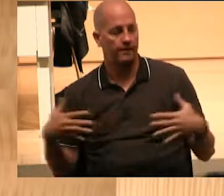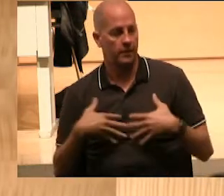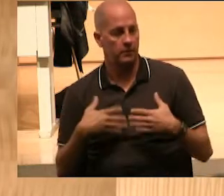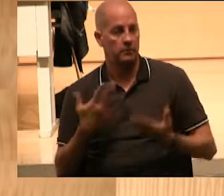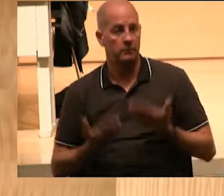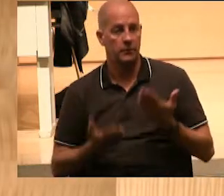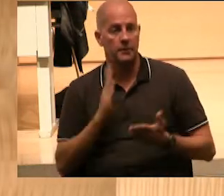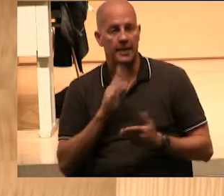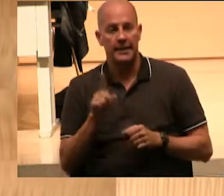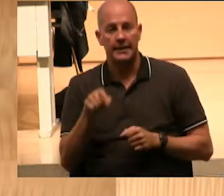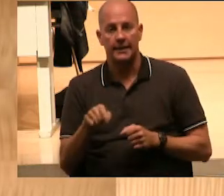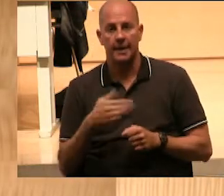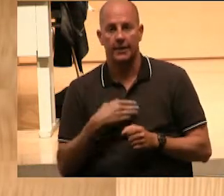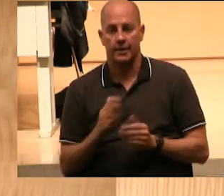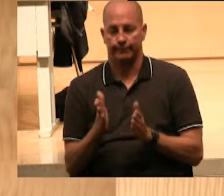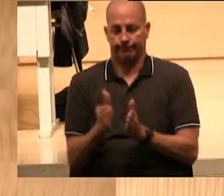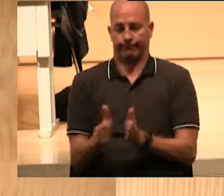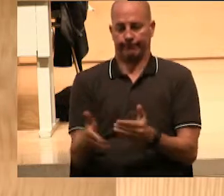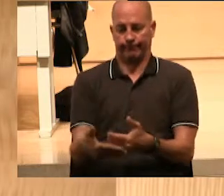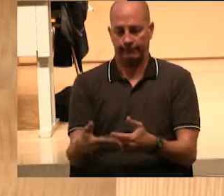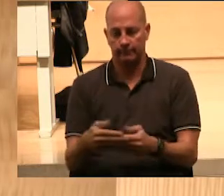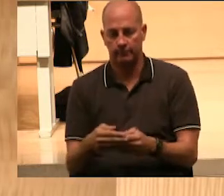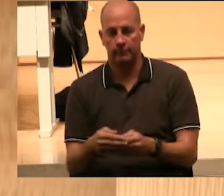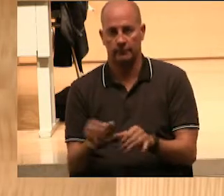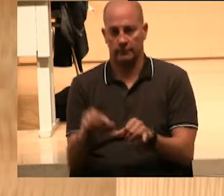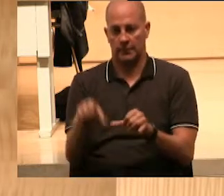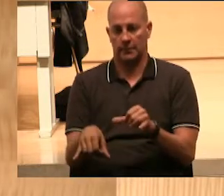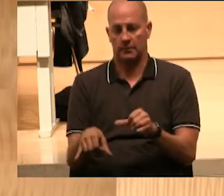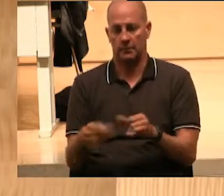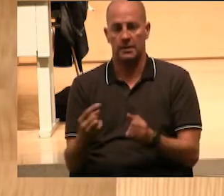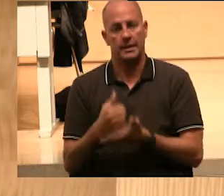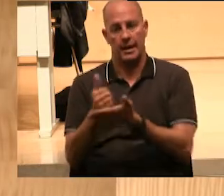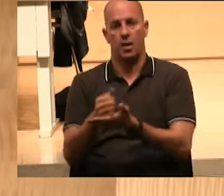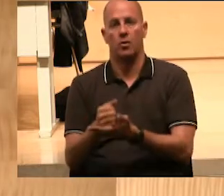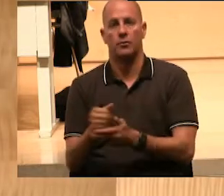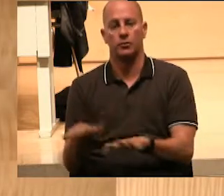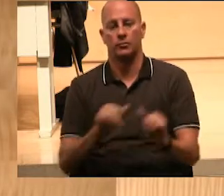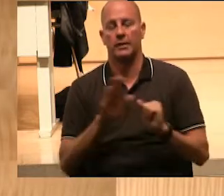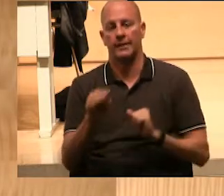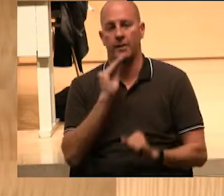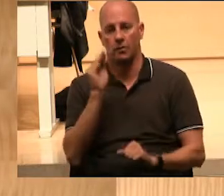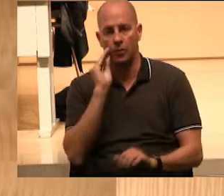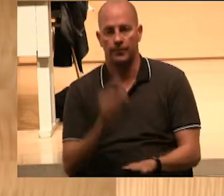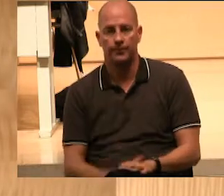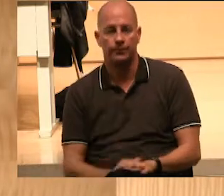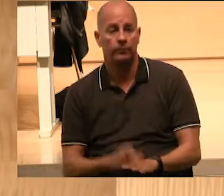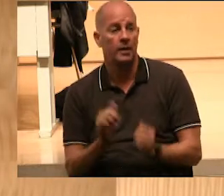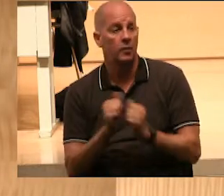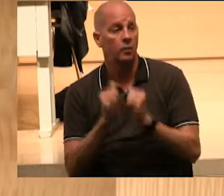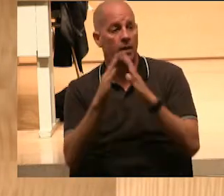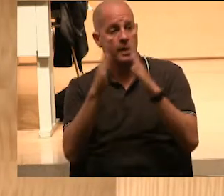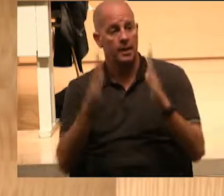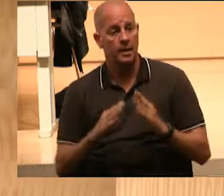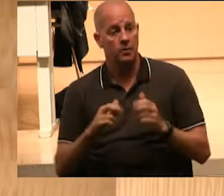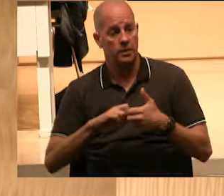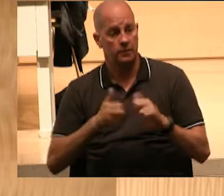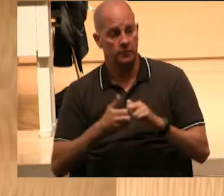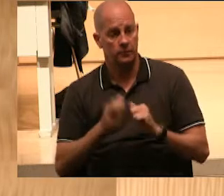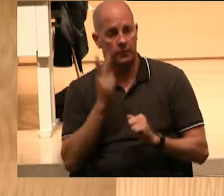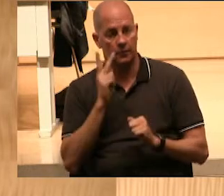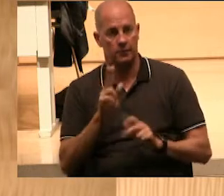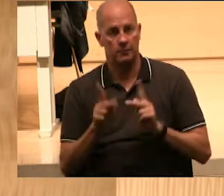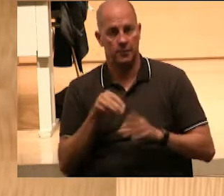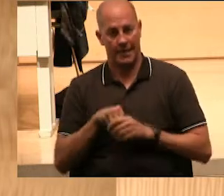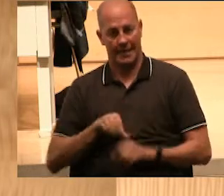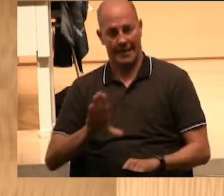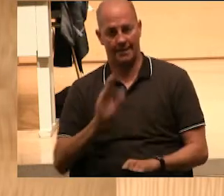a companion to leave their home and do things. So you can imagine with housing-related problems, and people have difficulty leaving their